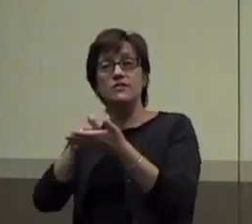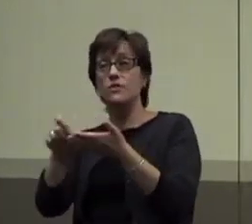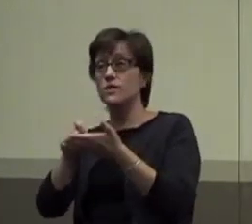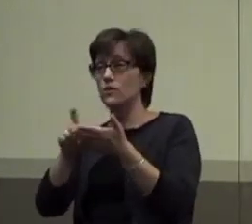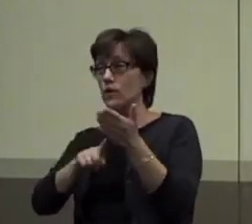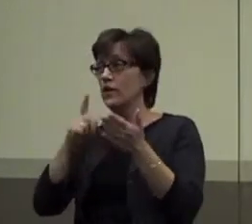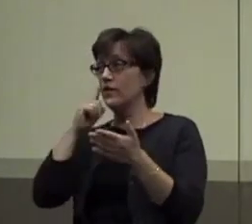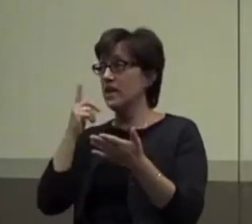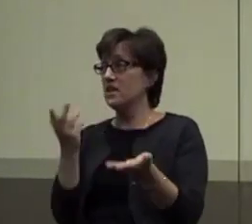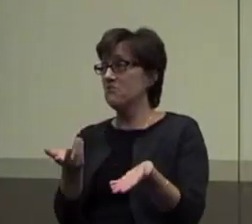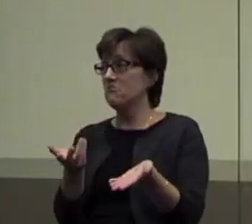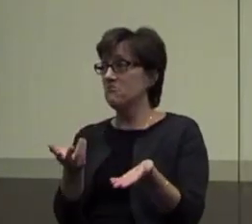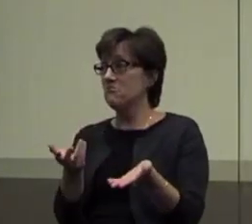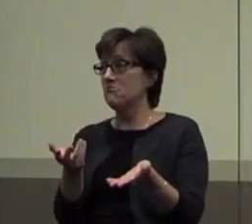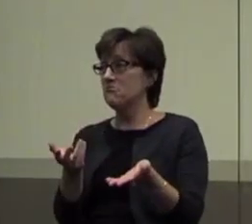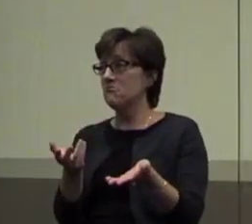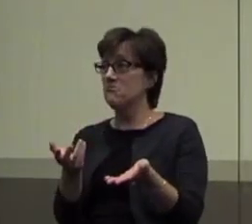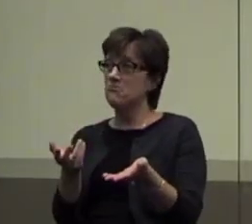think?